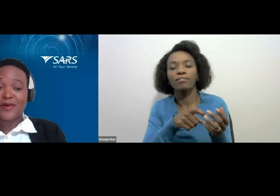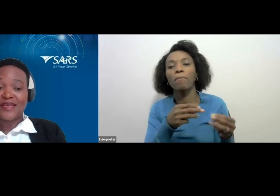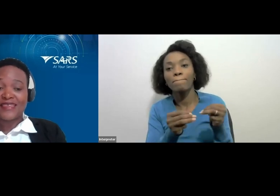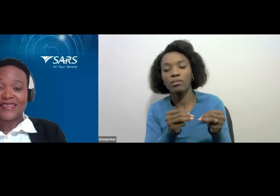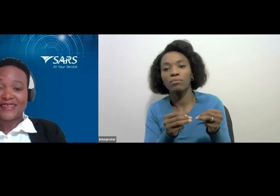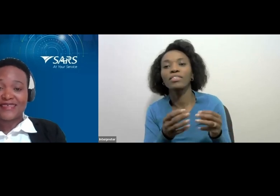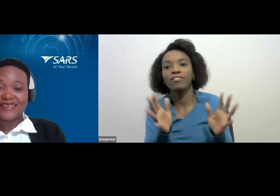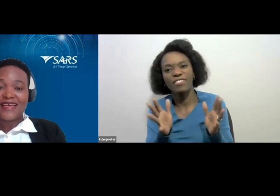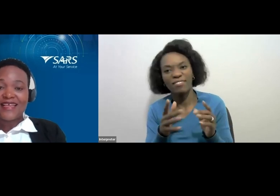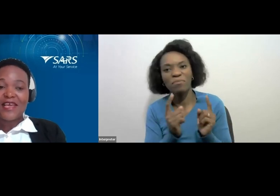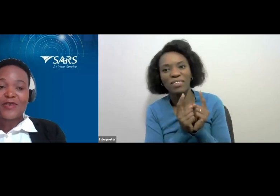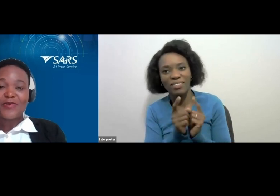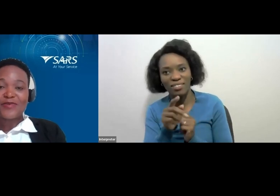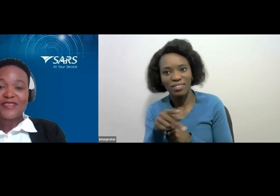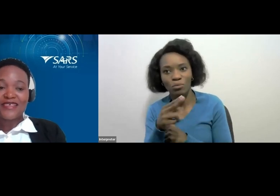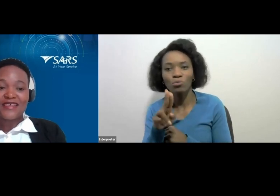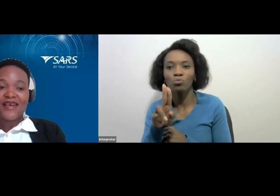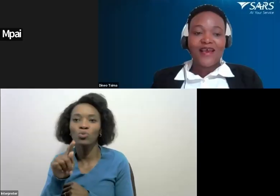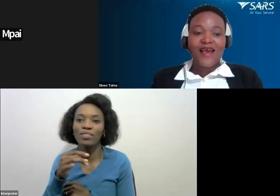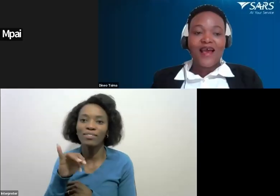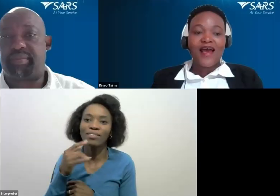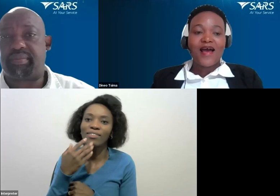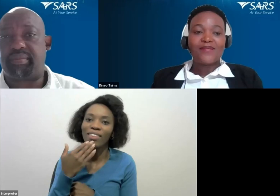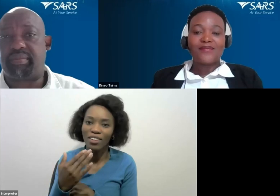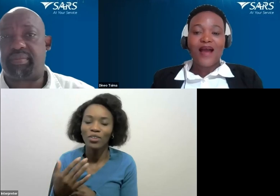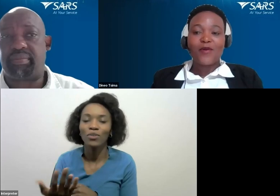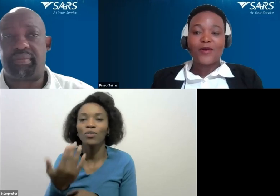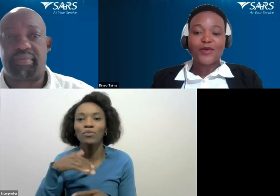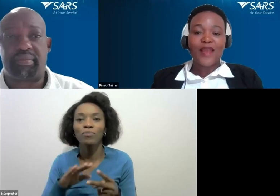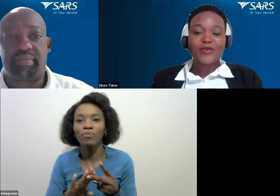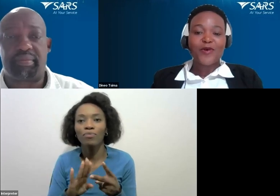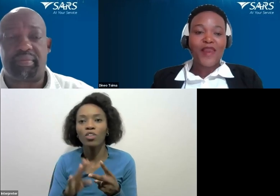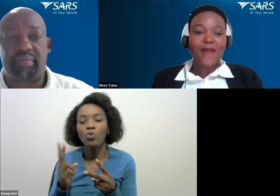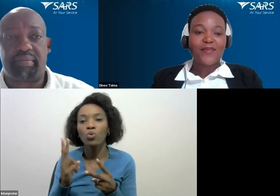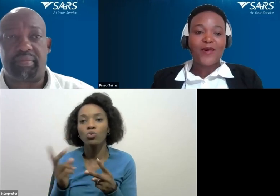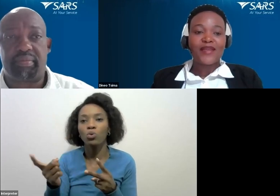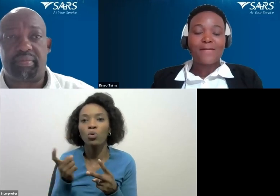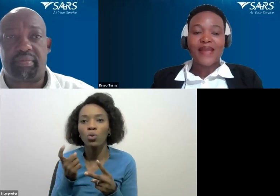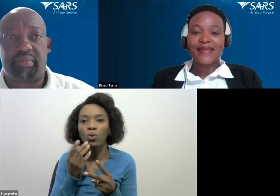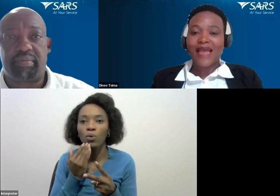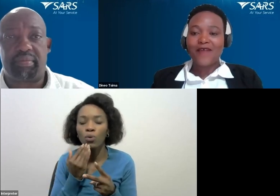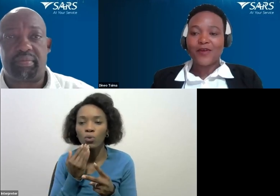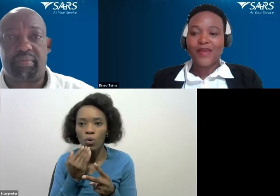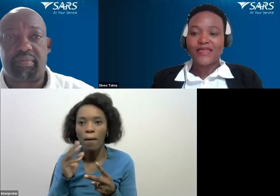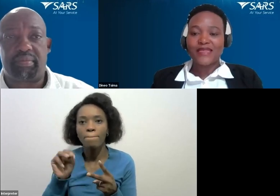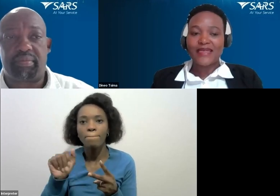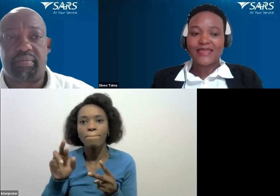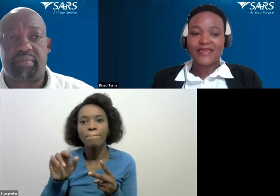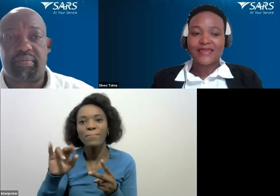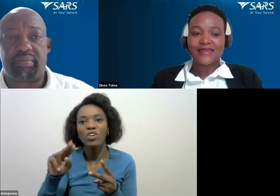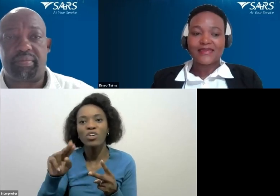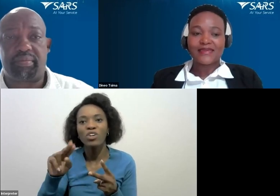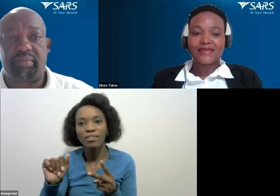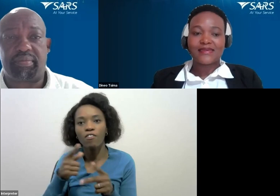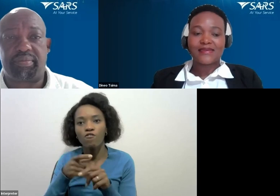Puti already thank you Puti I would also like to call up Marinda from Estate